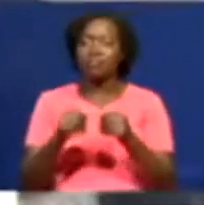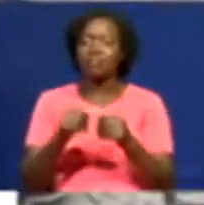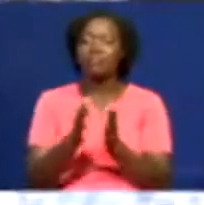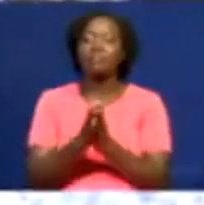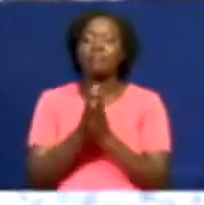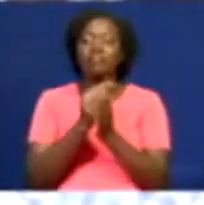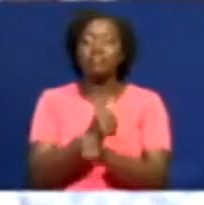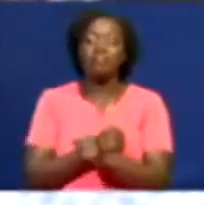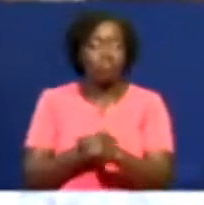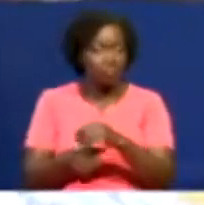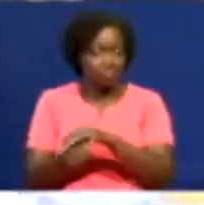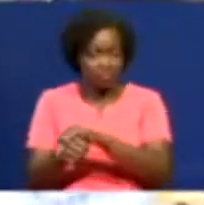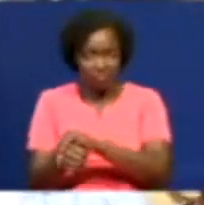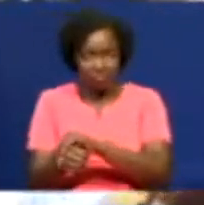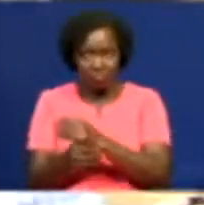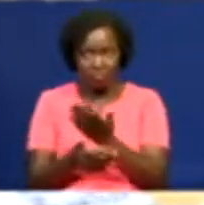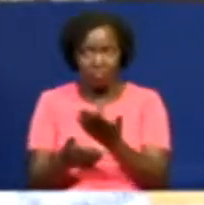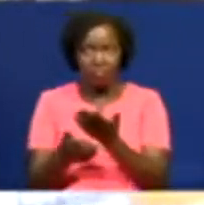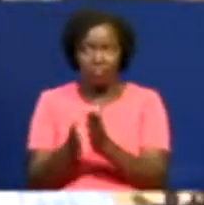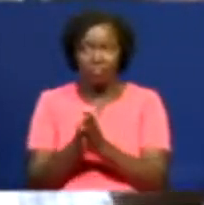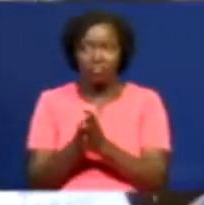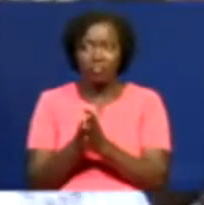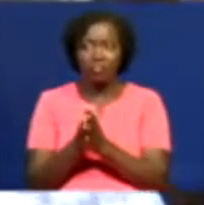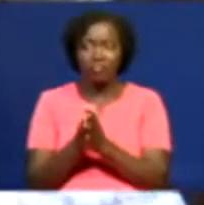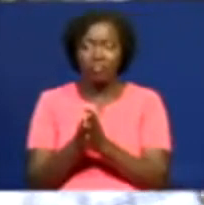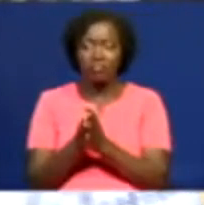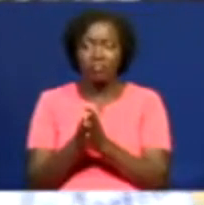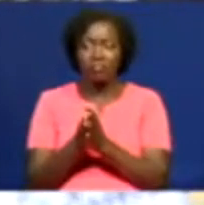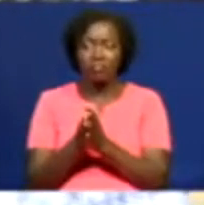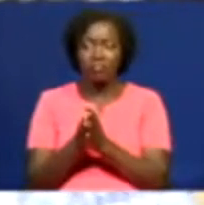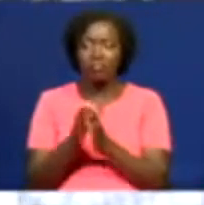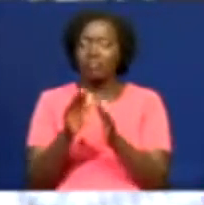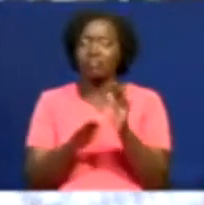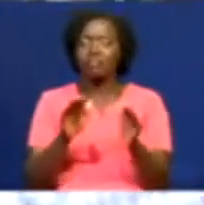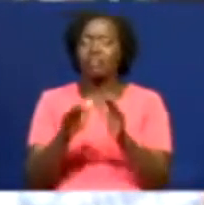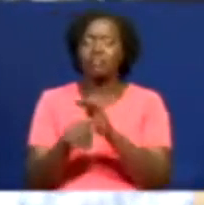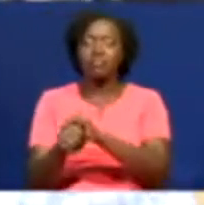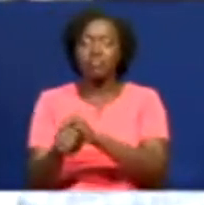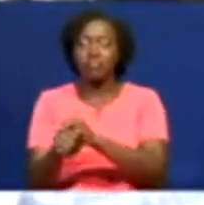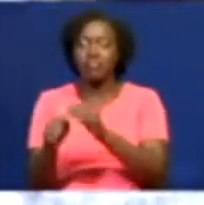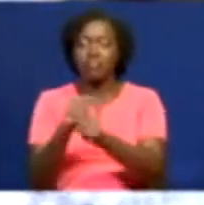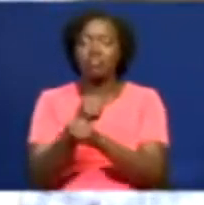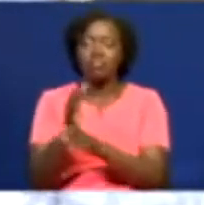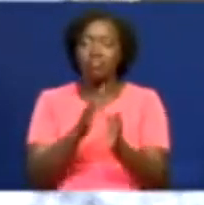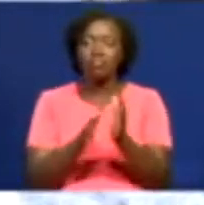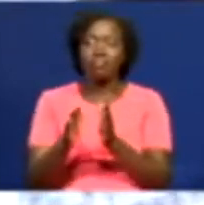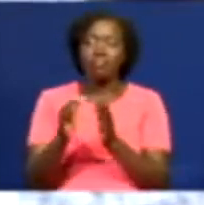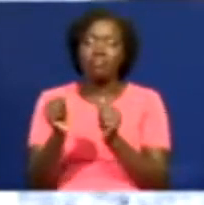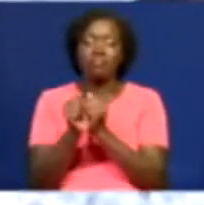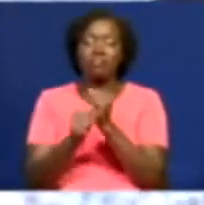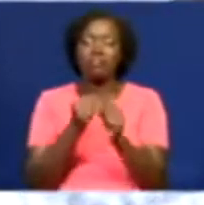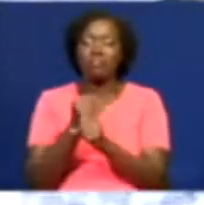kasa. Kuleka mkakati hapo awali ya inaitwa Sea Turtle Conservation Strategy ambayo ilienda kwa miaka 10, sasa